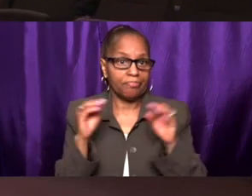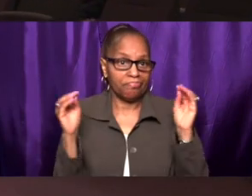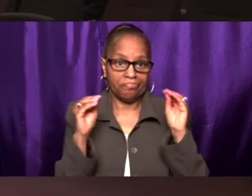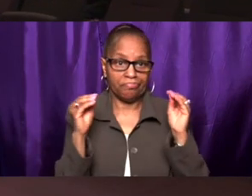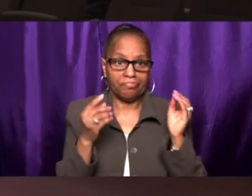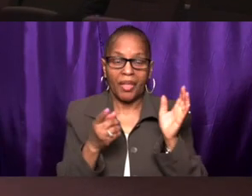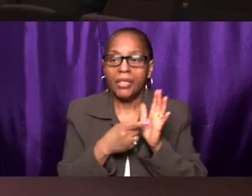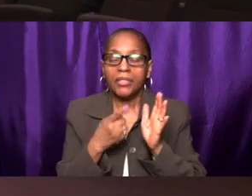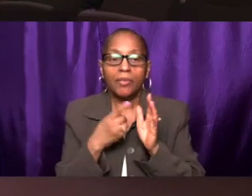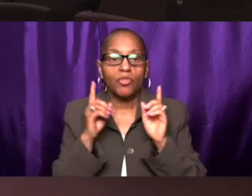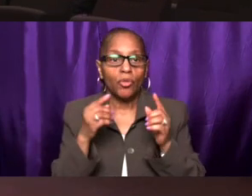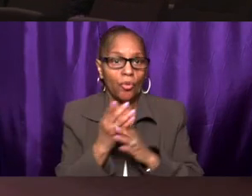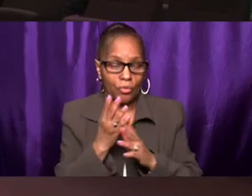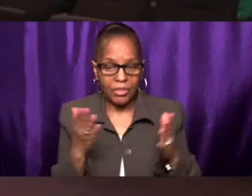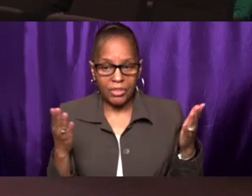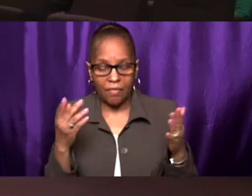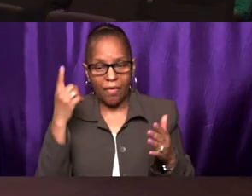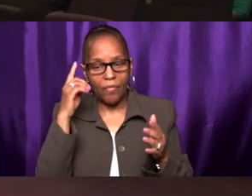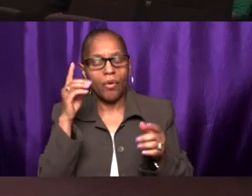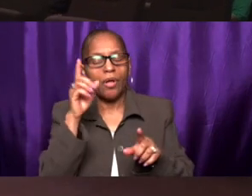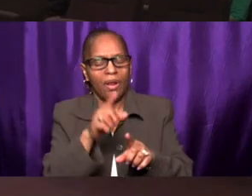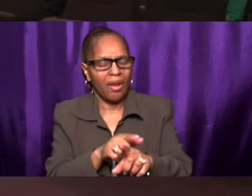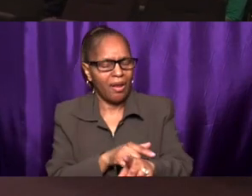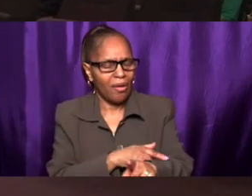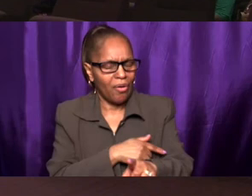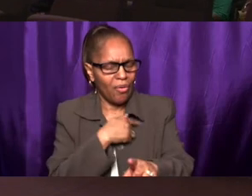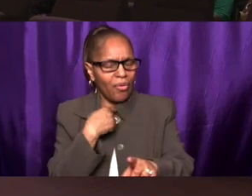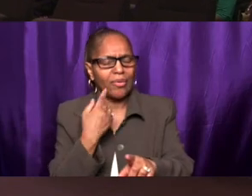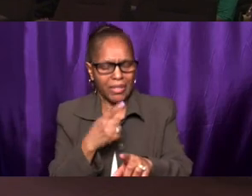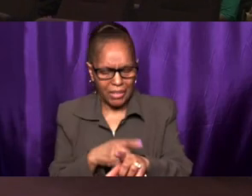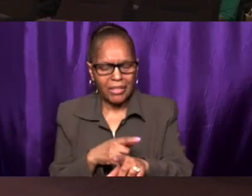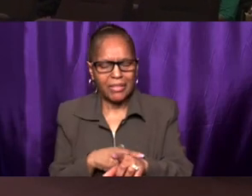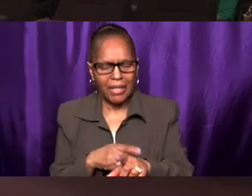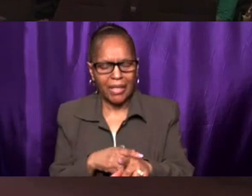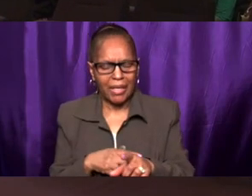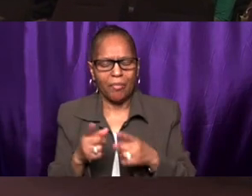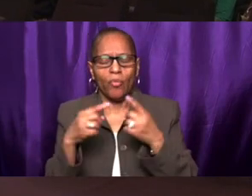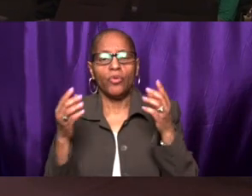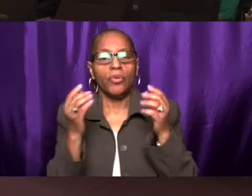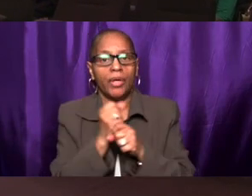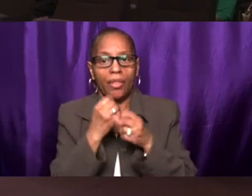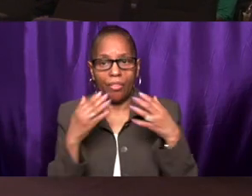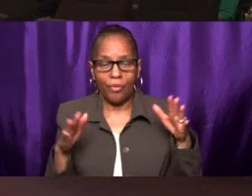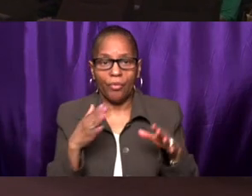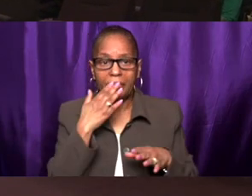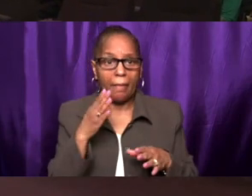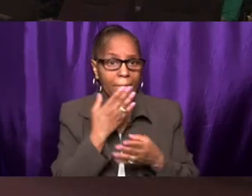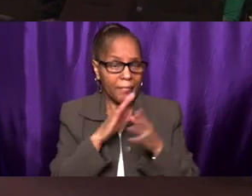Sometimes you go through stuff for an extended period of time so that when you get through with that